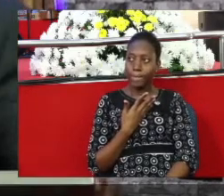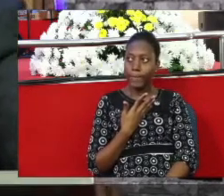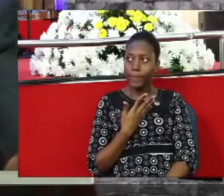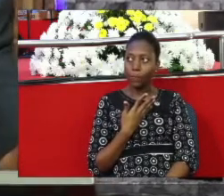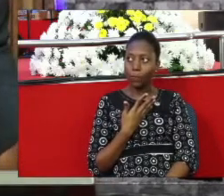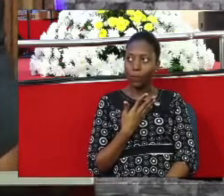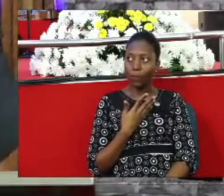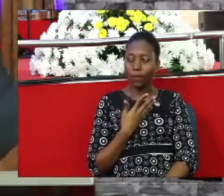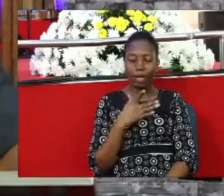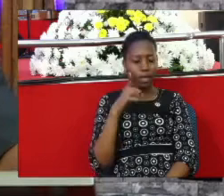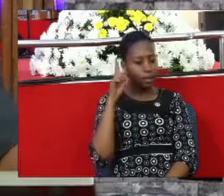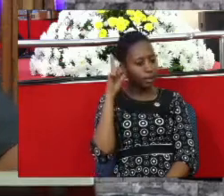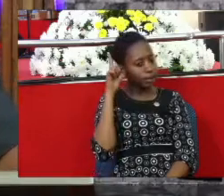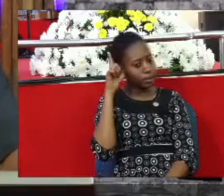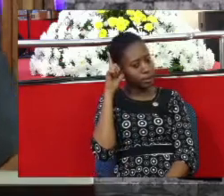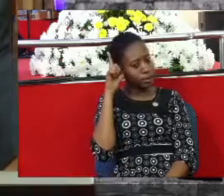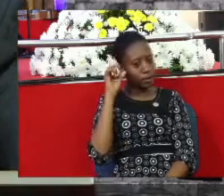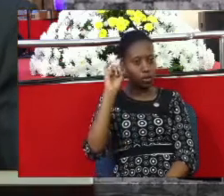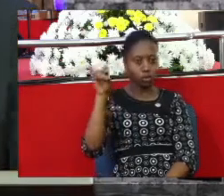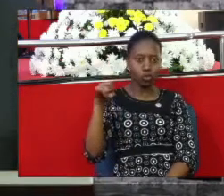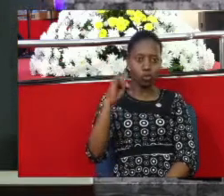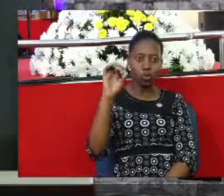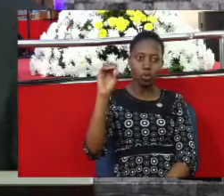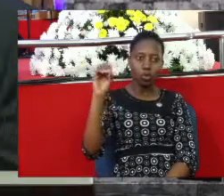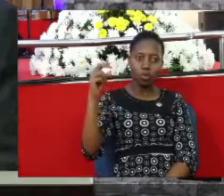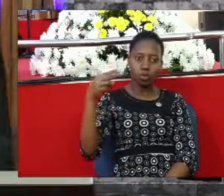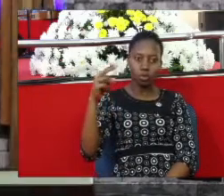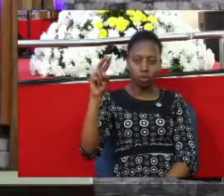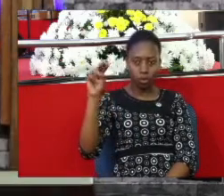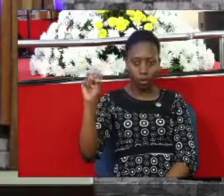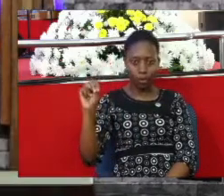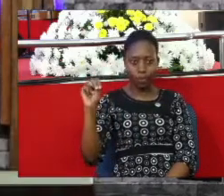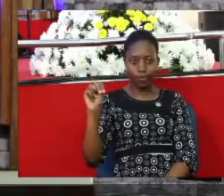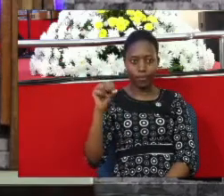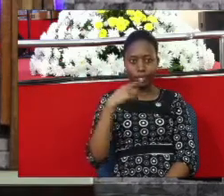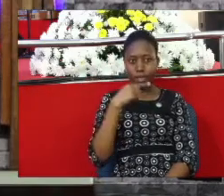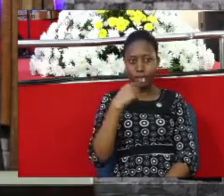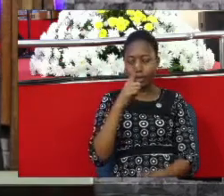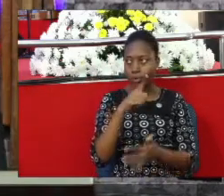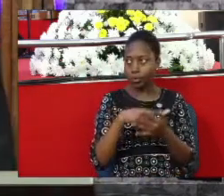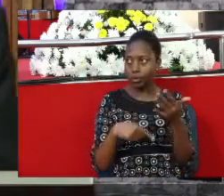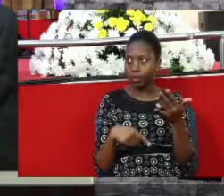Listen to this. John 16:24 says, until now, you have asked nothing in my name.